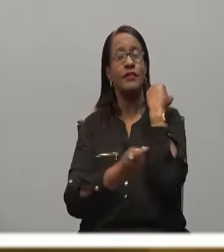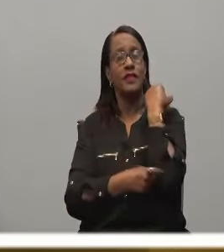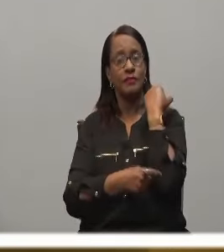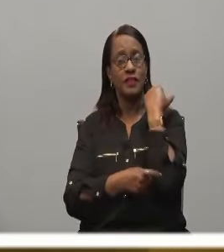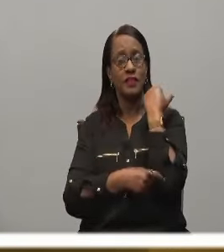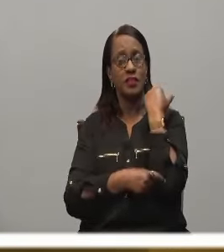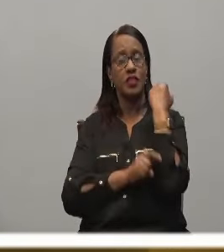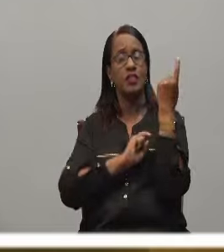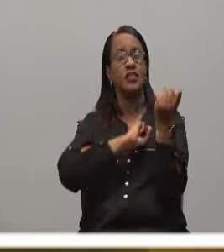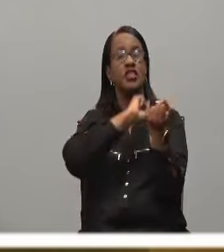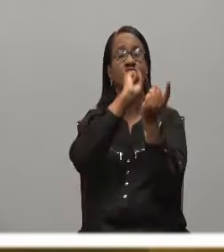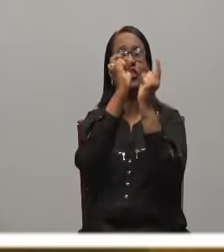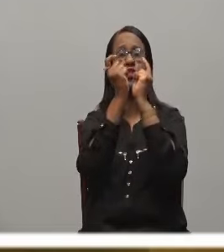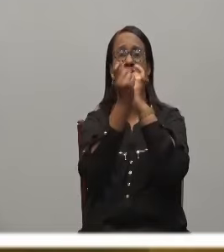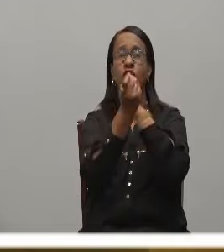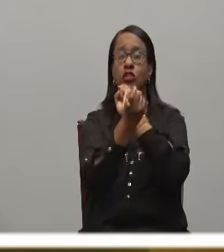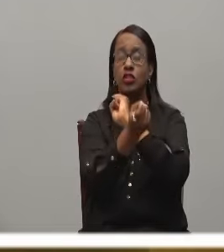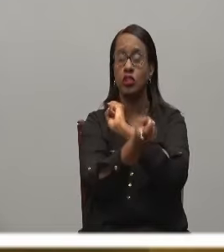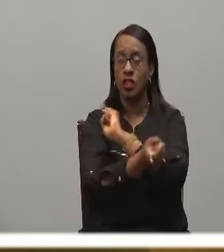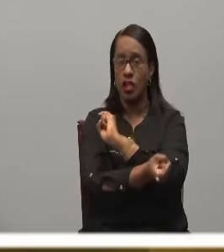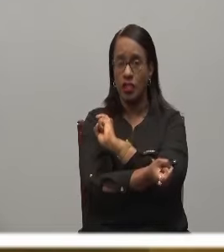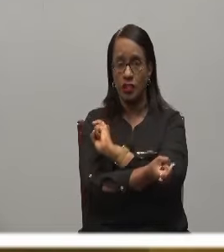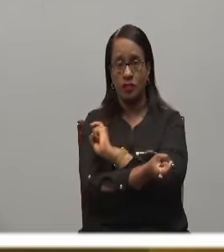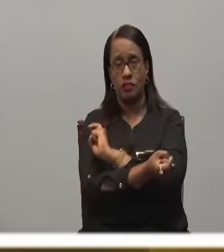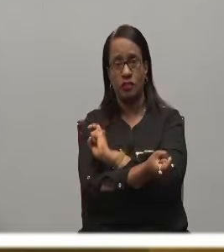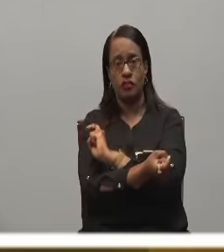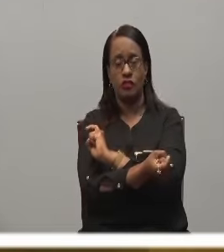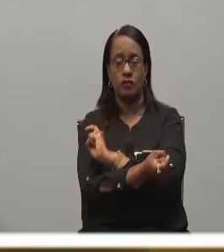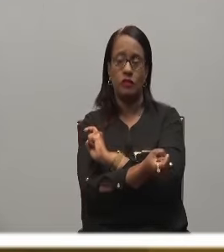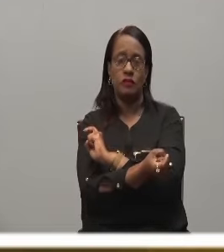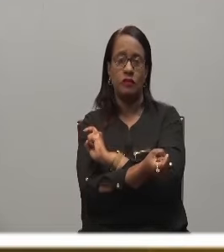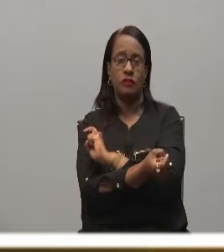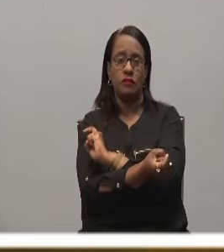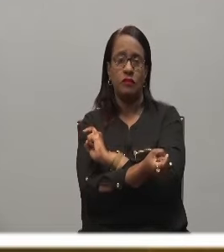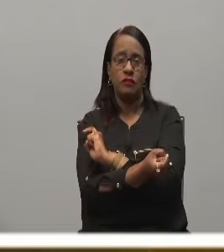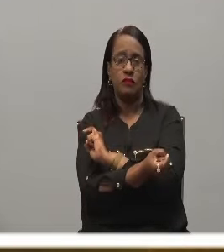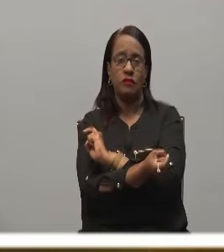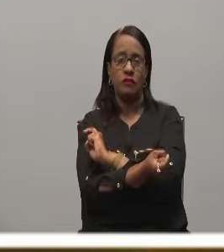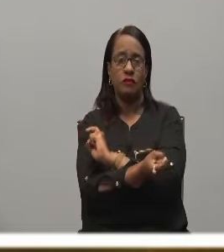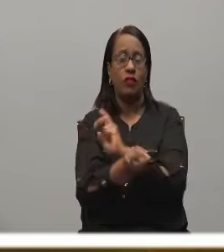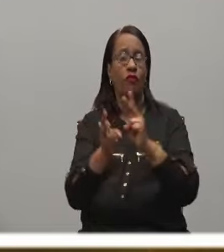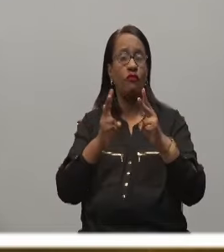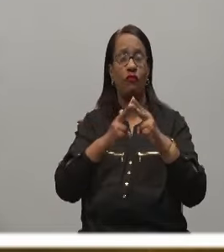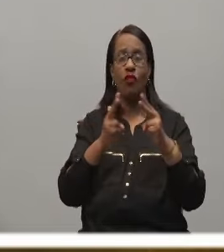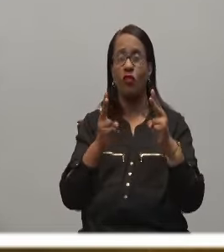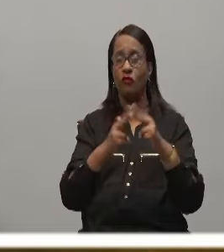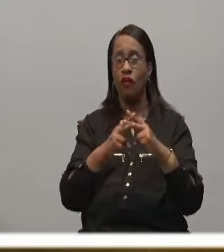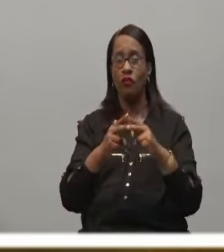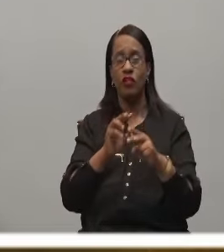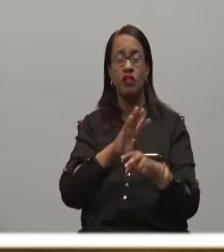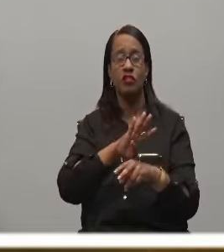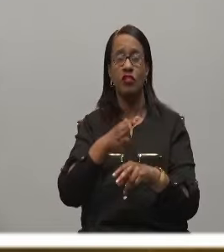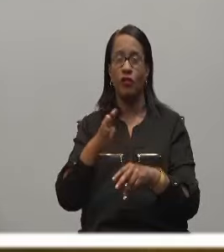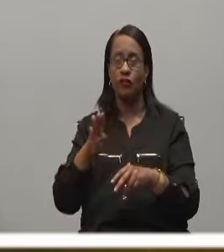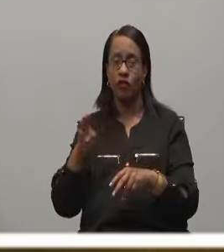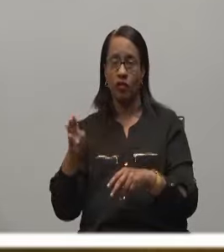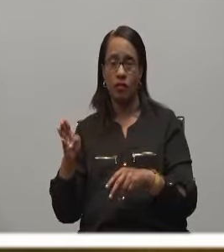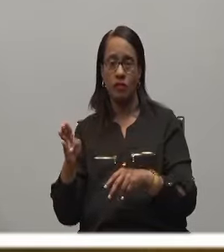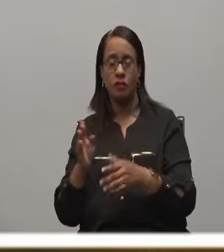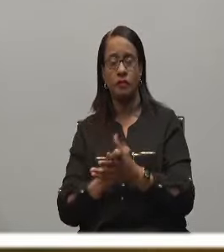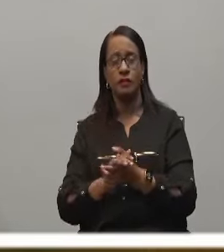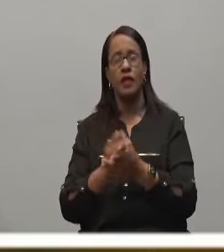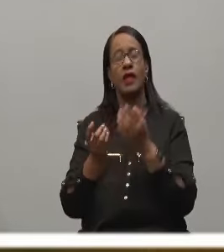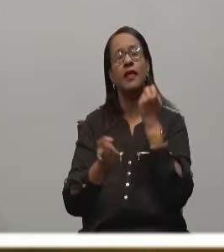tempted? Well, you have to understand temptation in three moments. First is the suggestion. All you know that